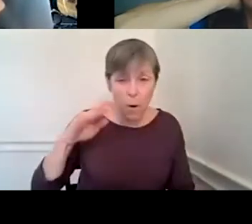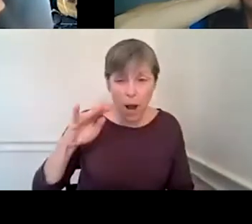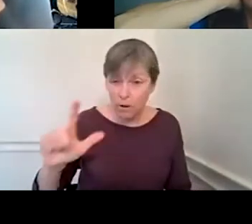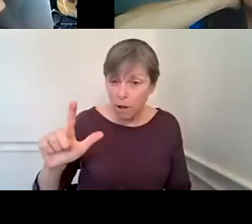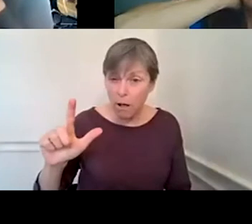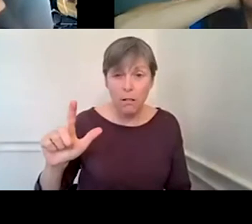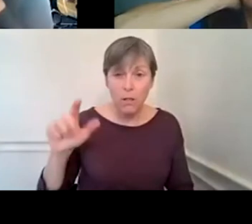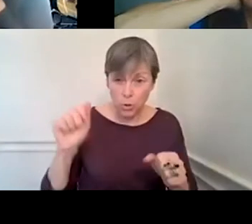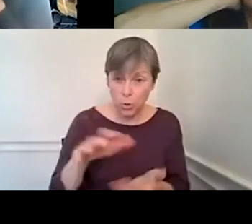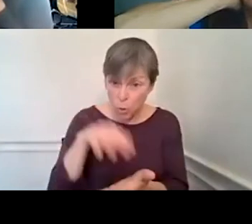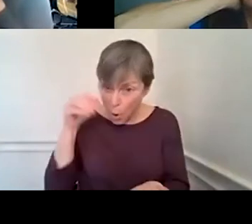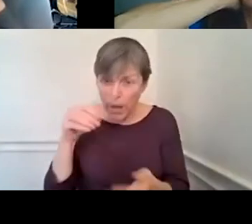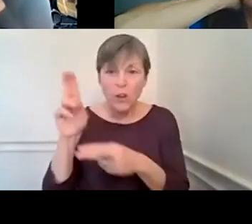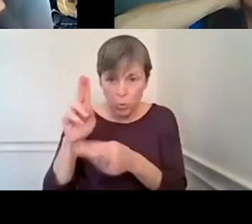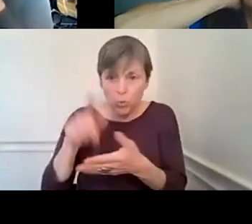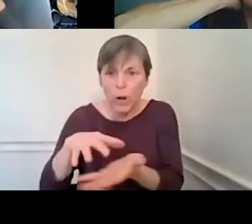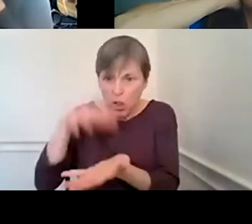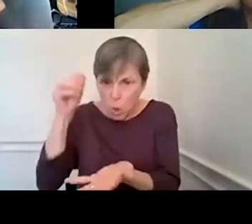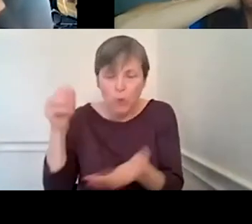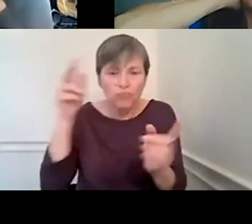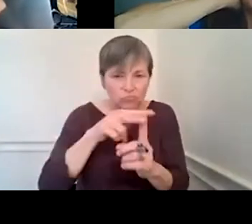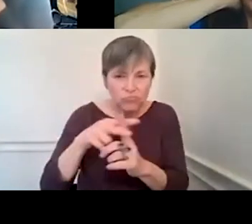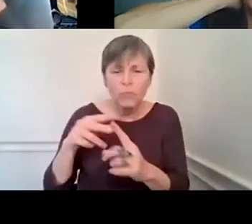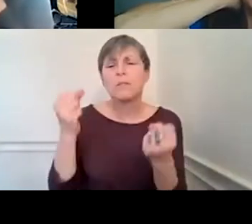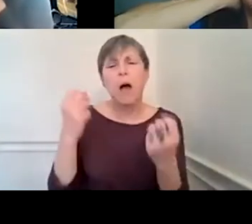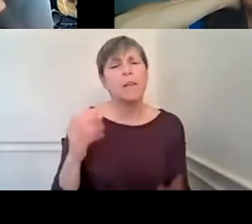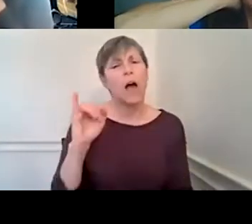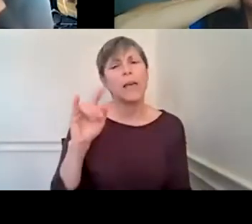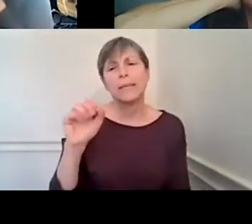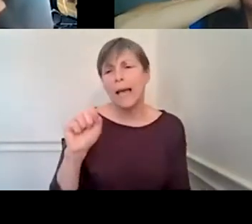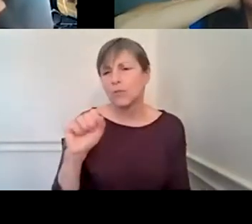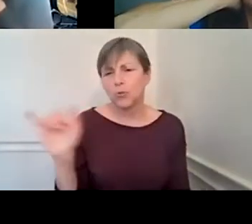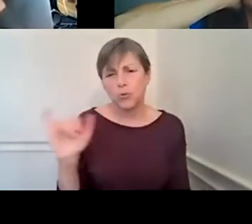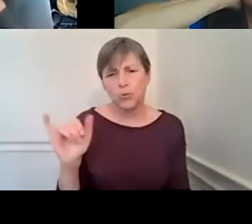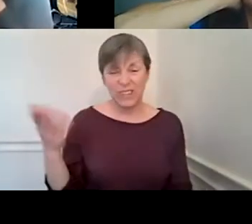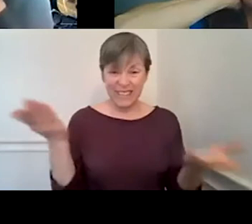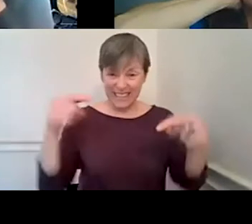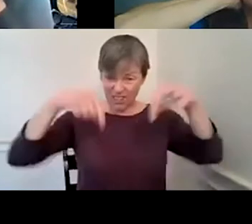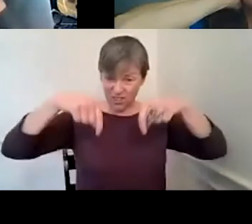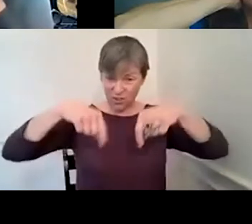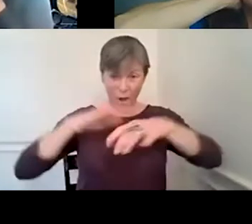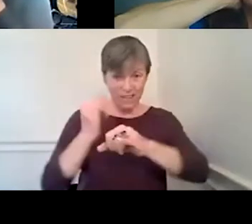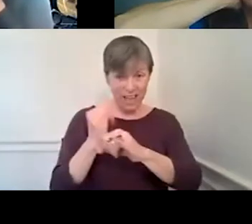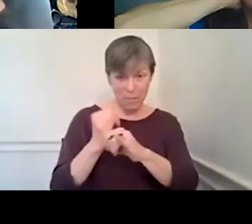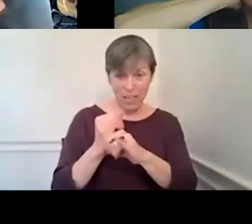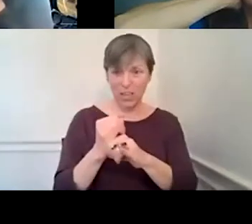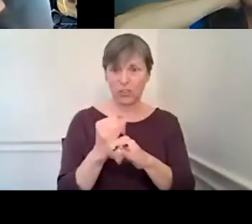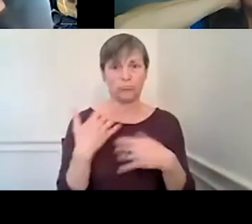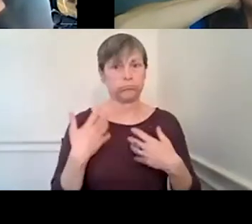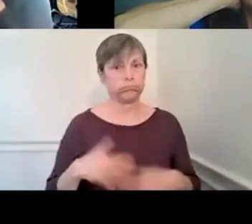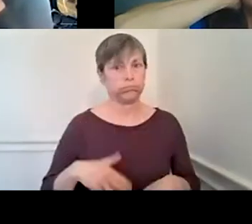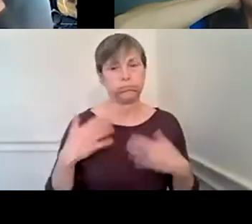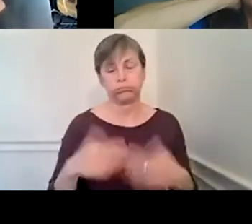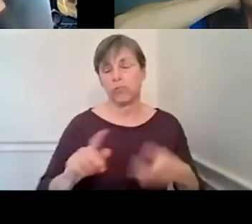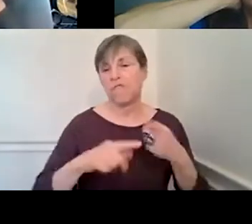was armed with a lot of IT as well. Just being on campus, very wired. Your